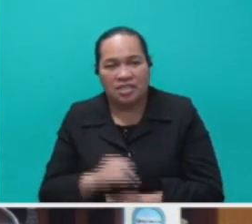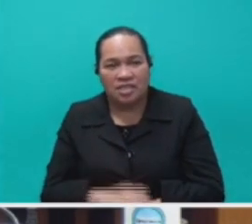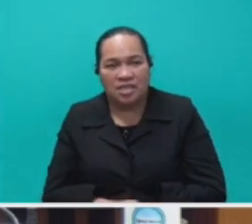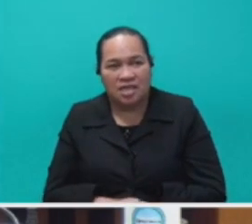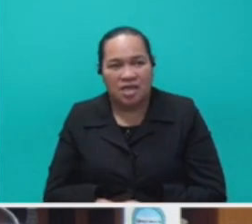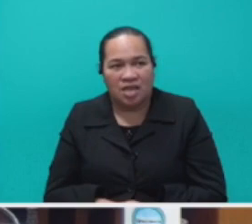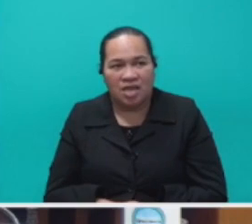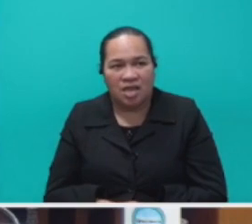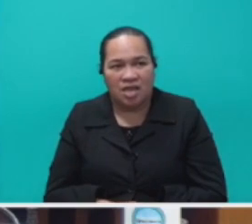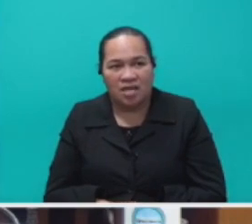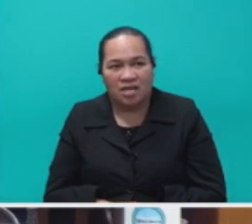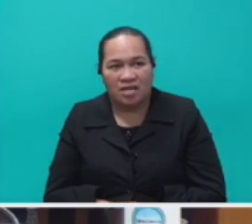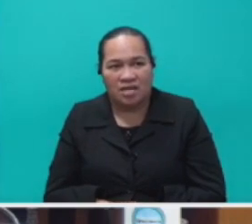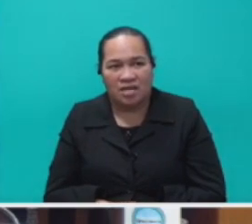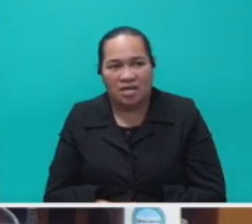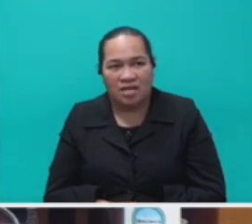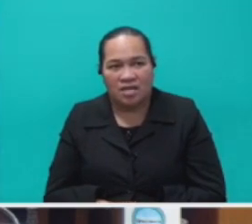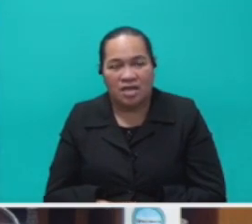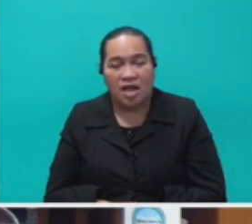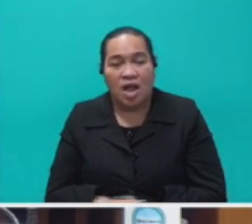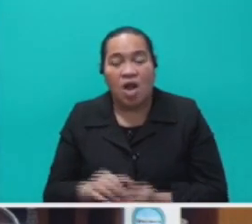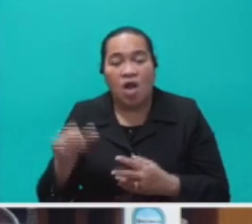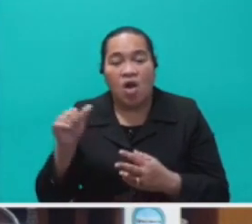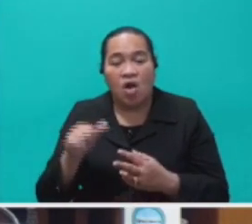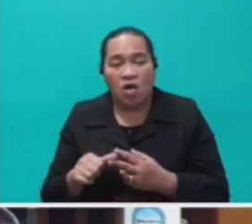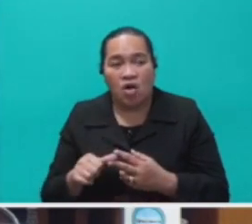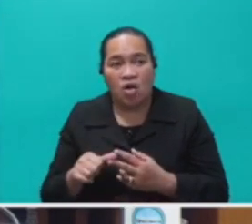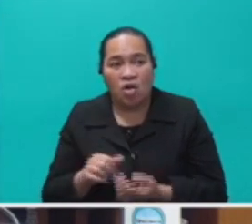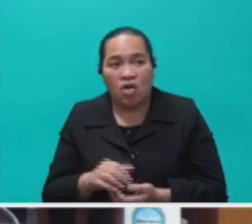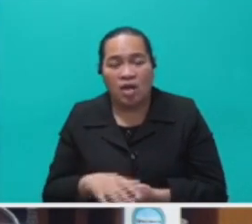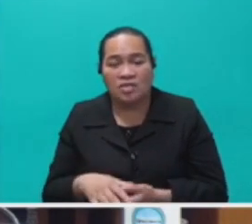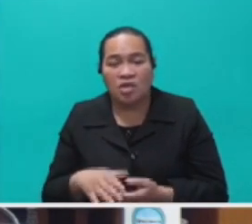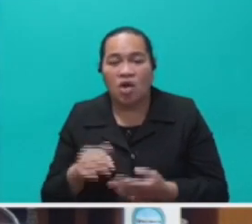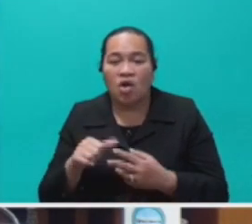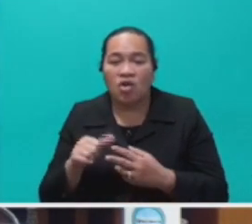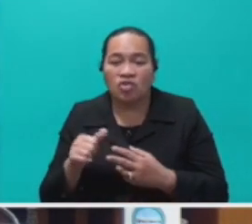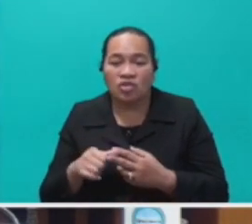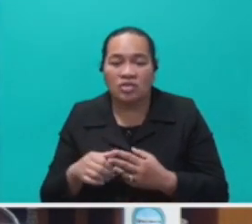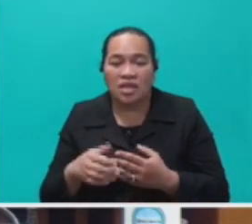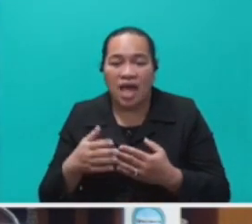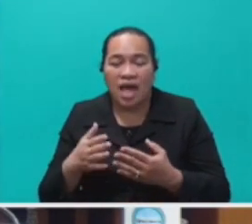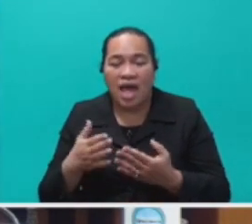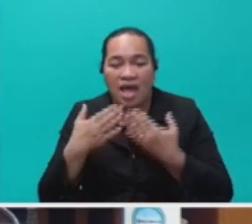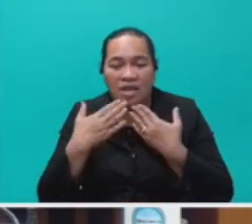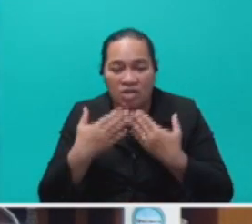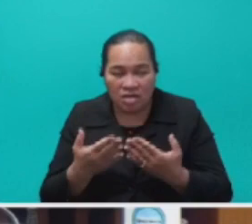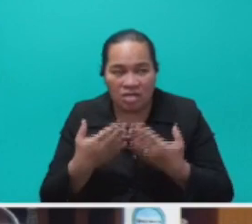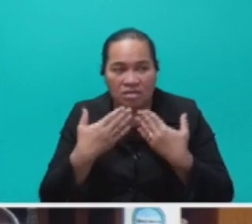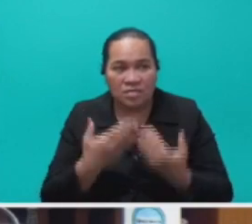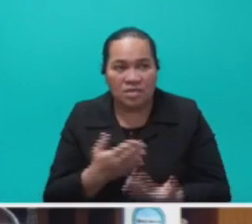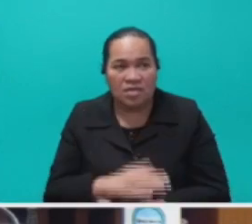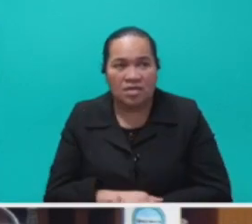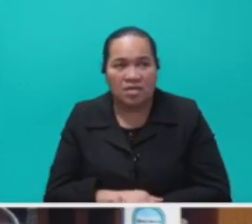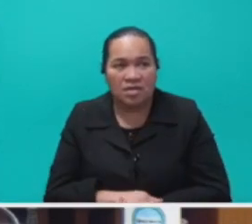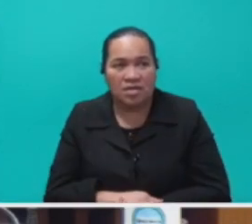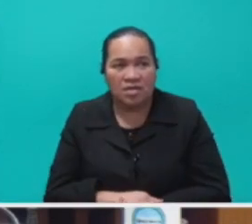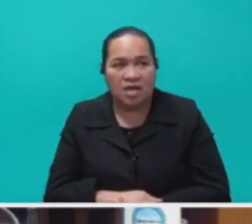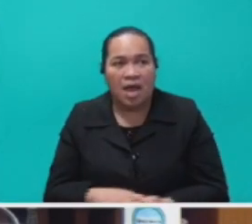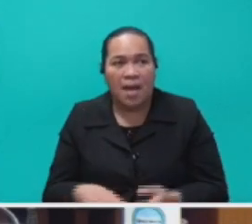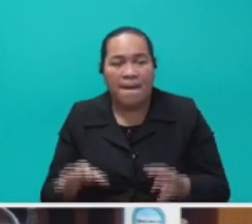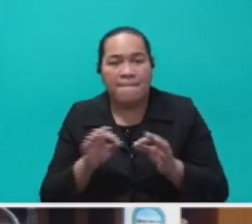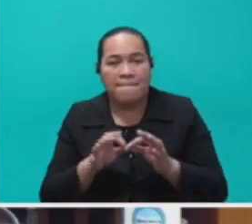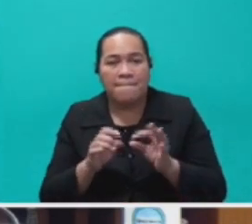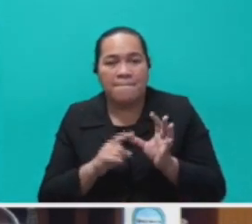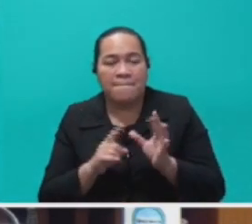Not to mention the acknowledgement and congratulatory remarks made by Honourable Baniwalu to the